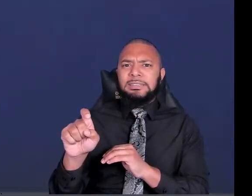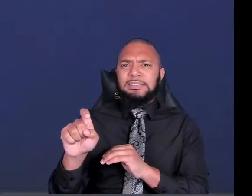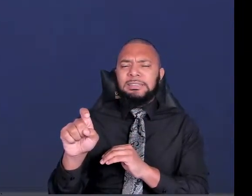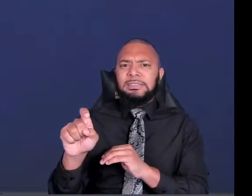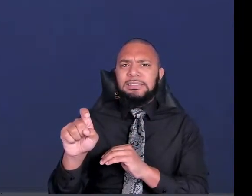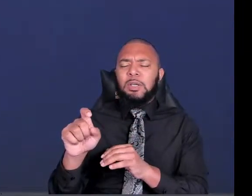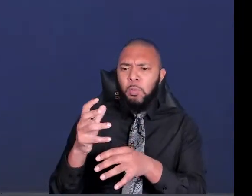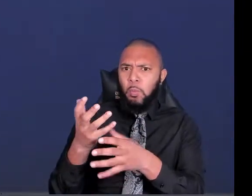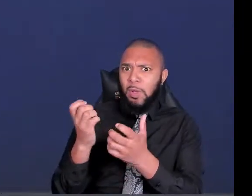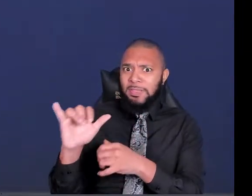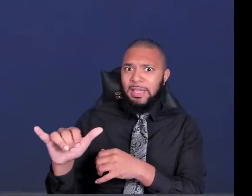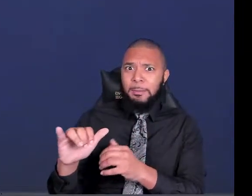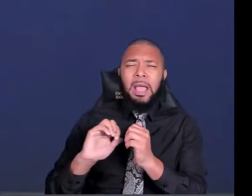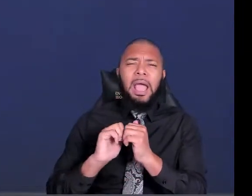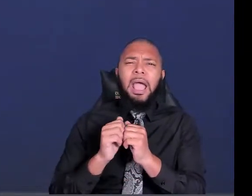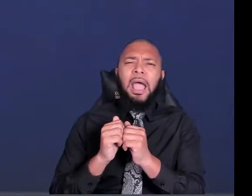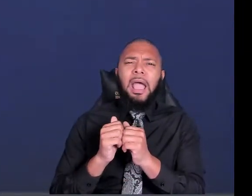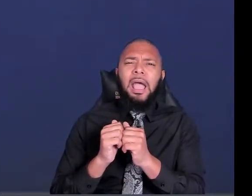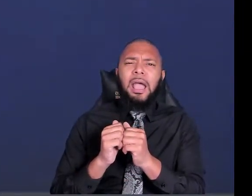2x by?